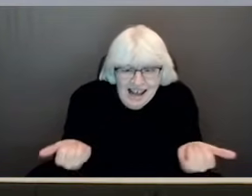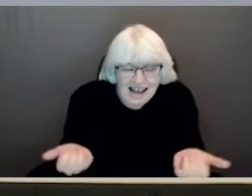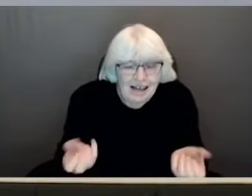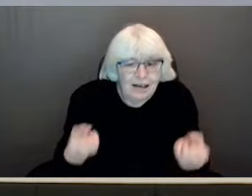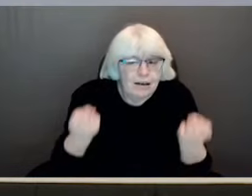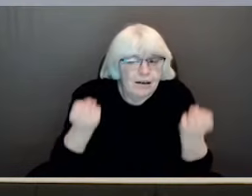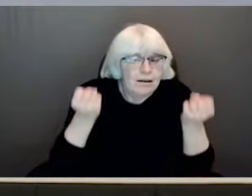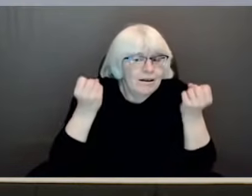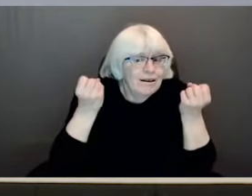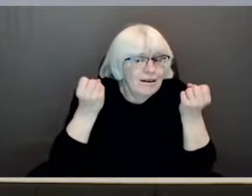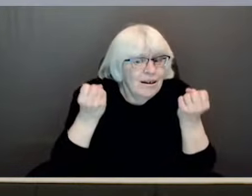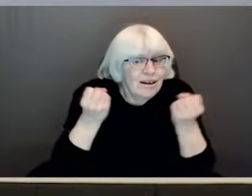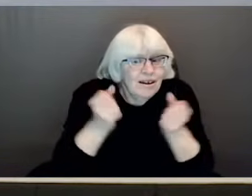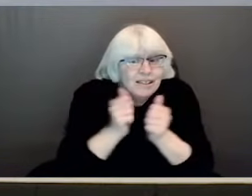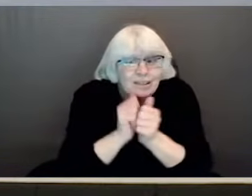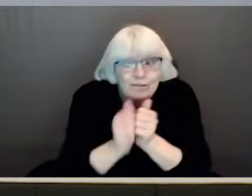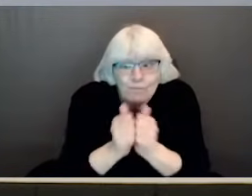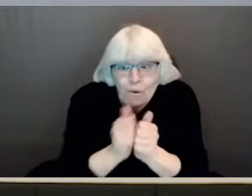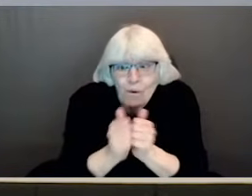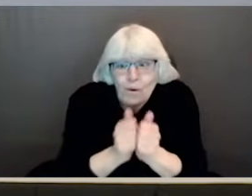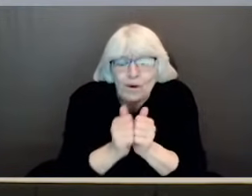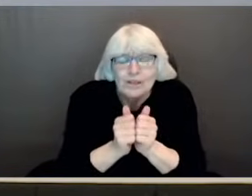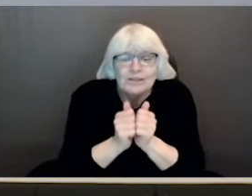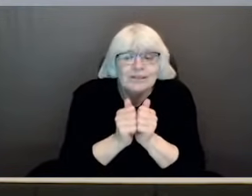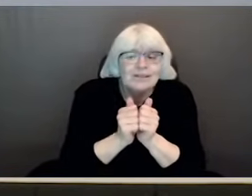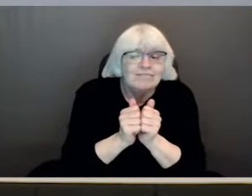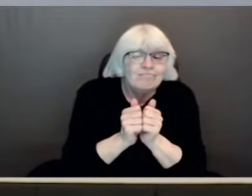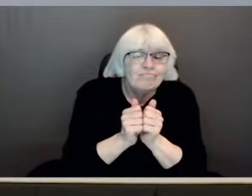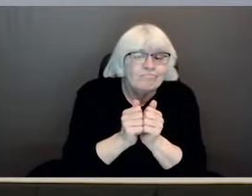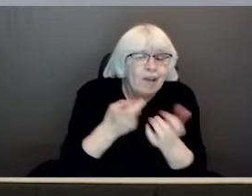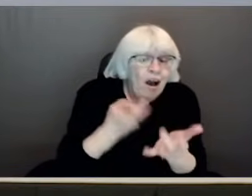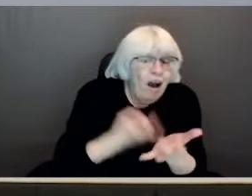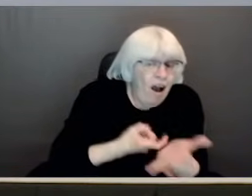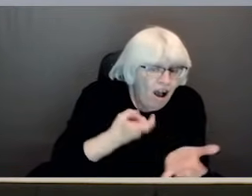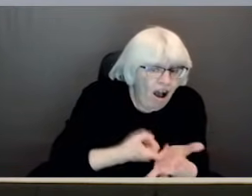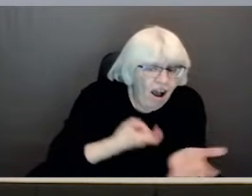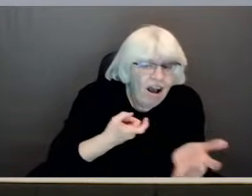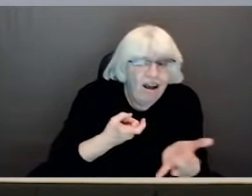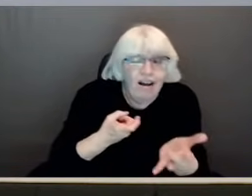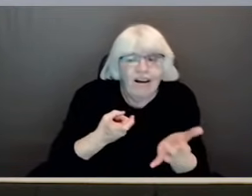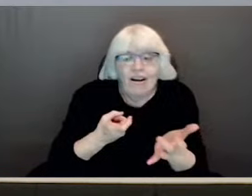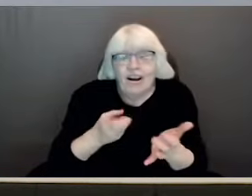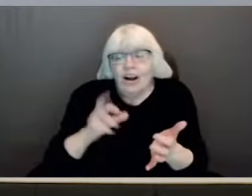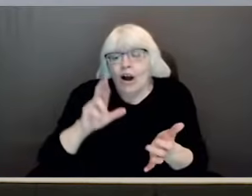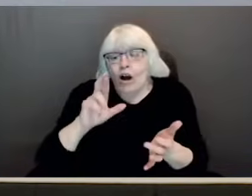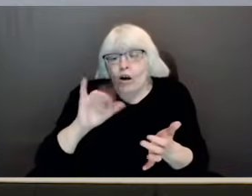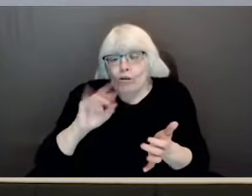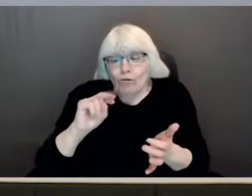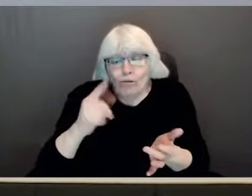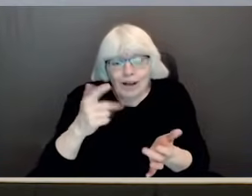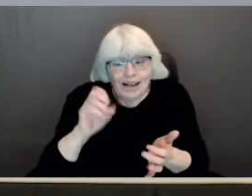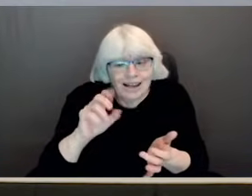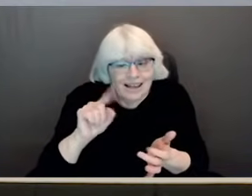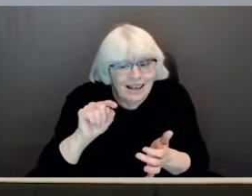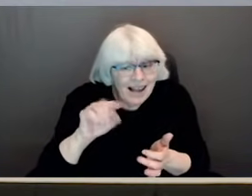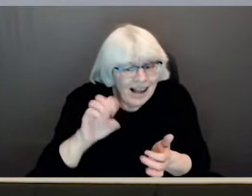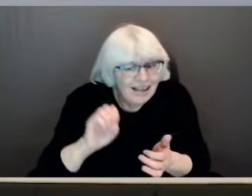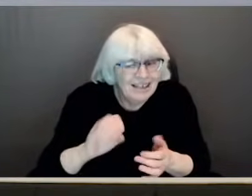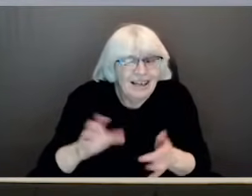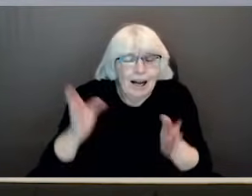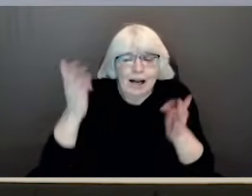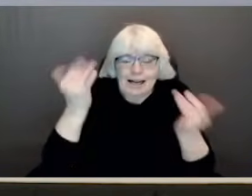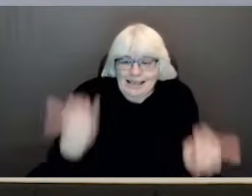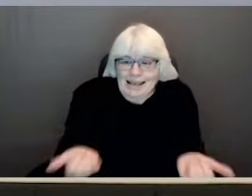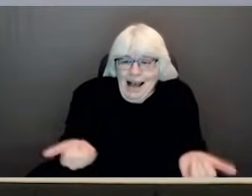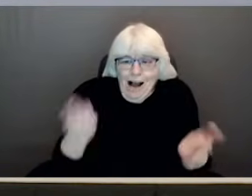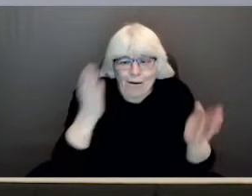to tournaments in various places. I'm just wondering about traveling now, particularly for those younger teams under 12, with players